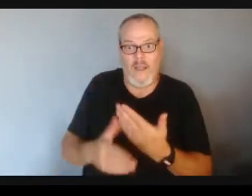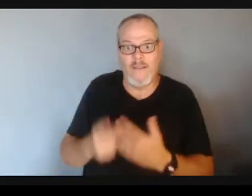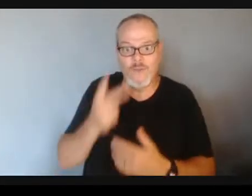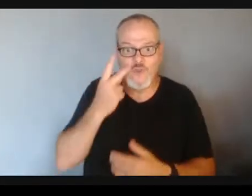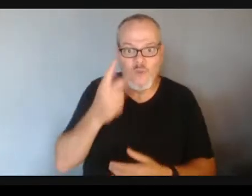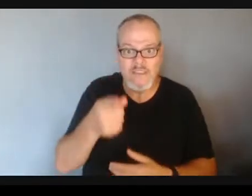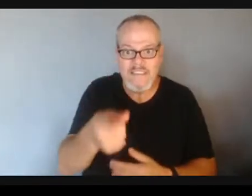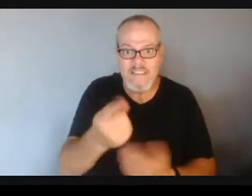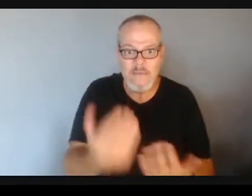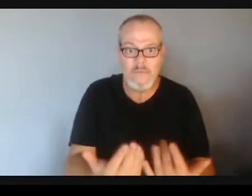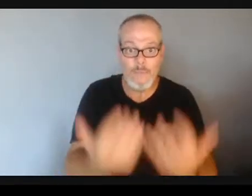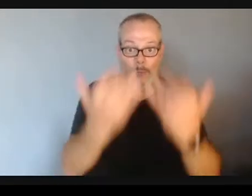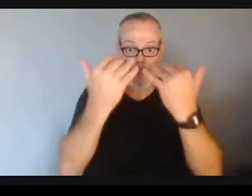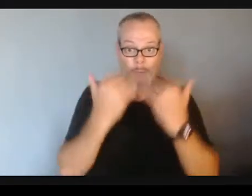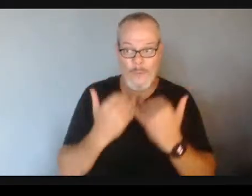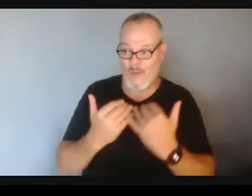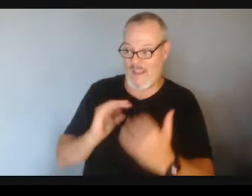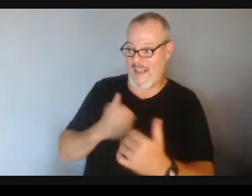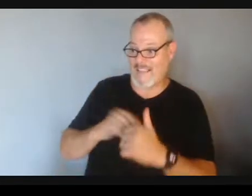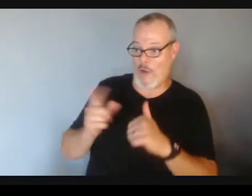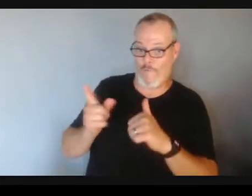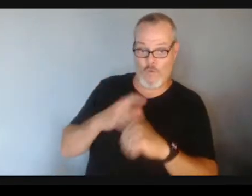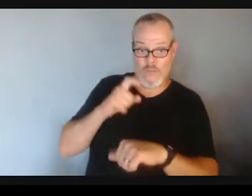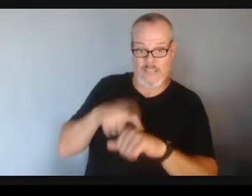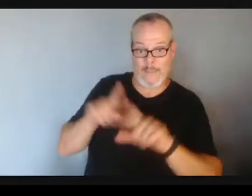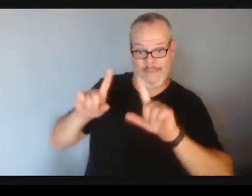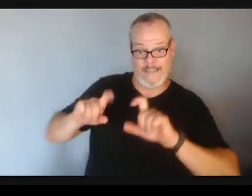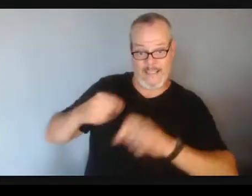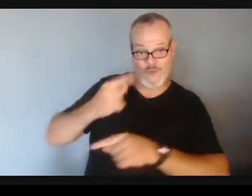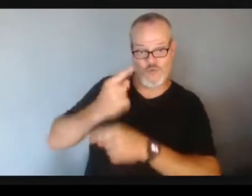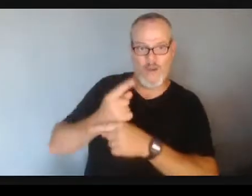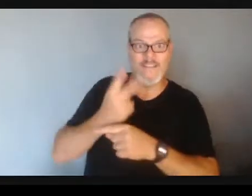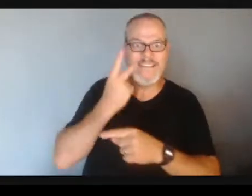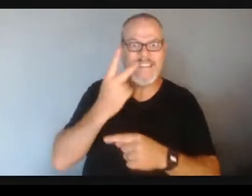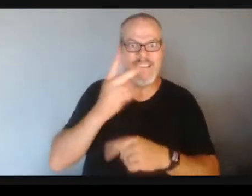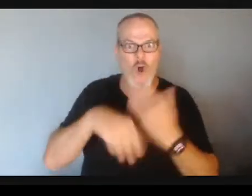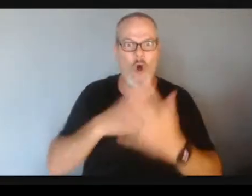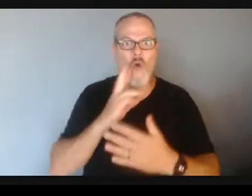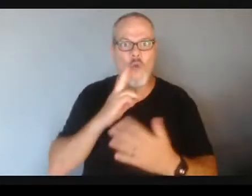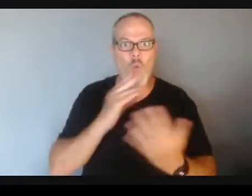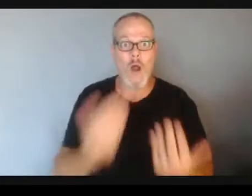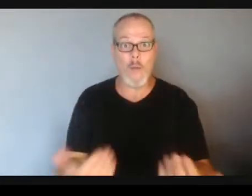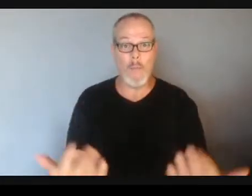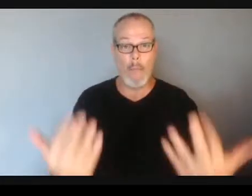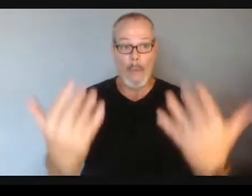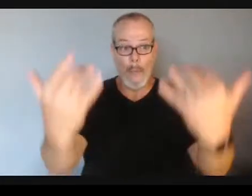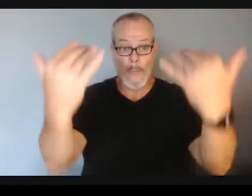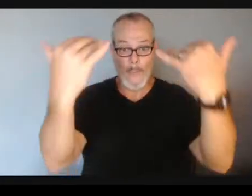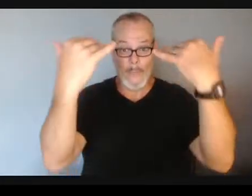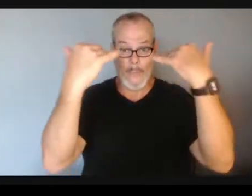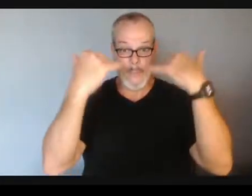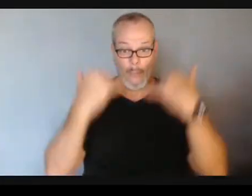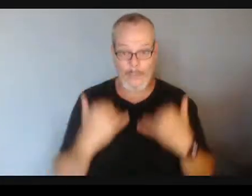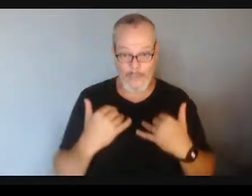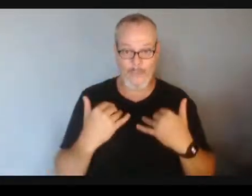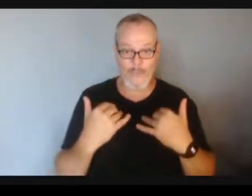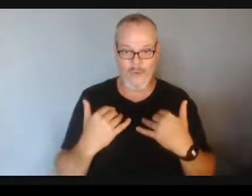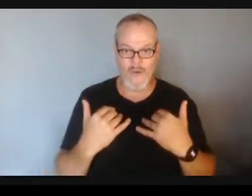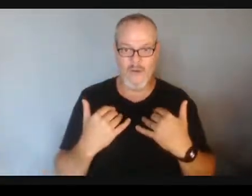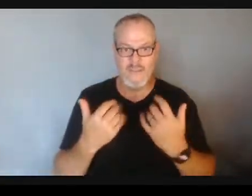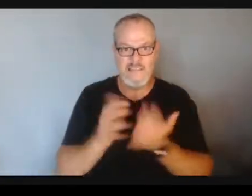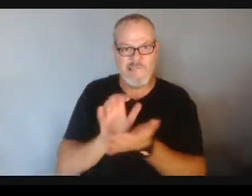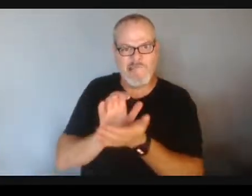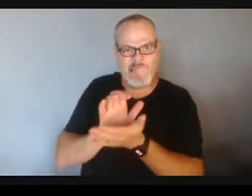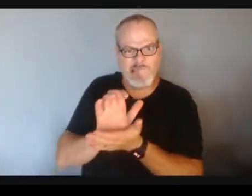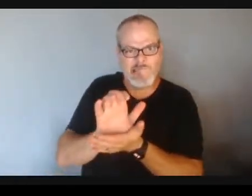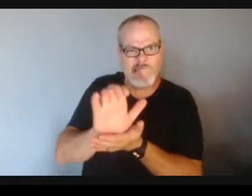kind of our first test, huh, Dane? Right? All of the water coming up over this berm that exists out there and removing a lot of the